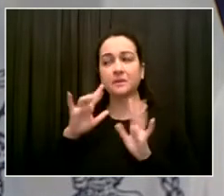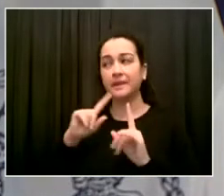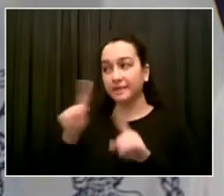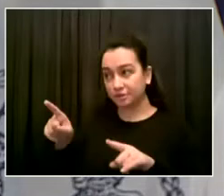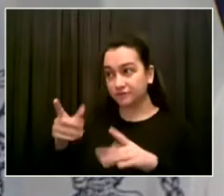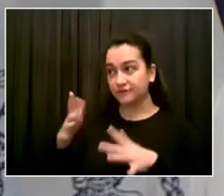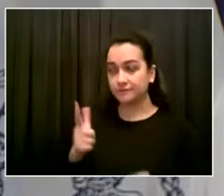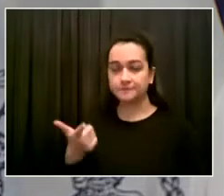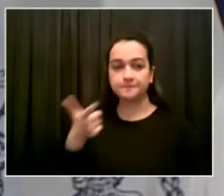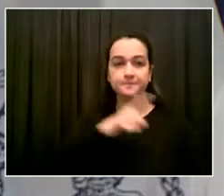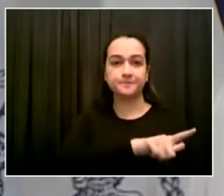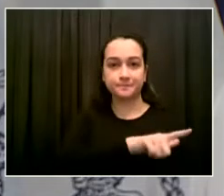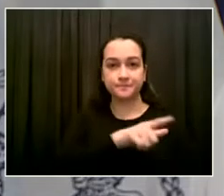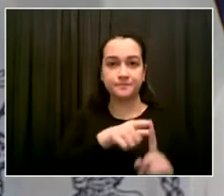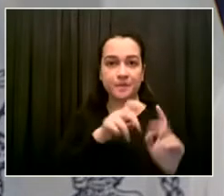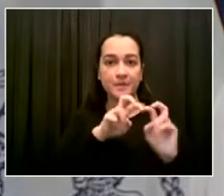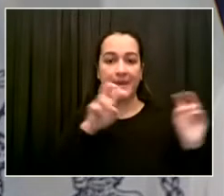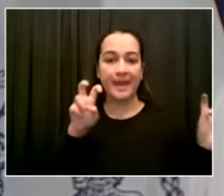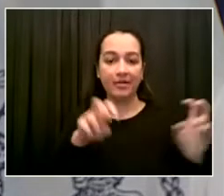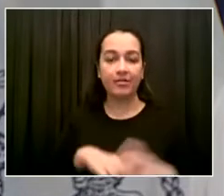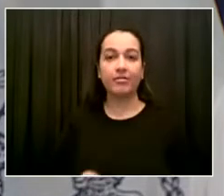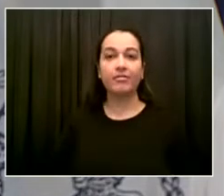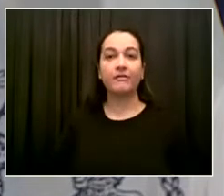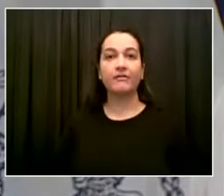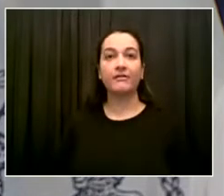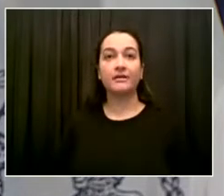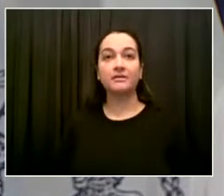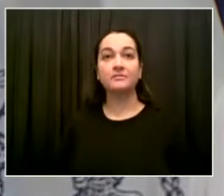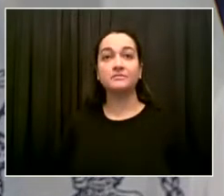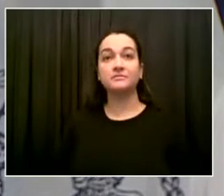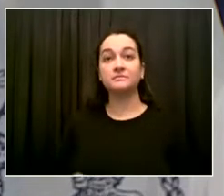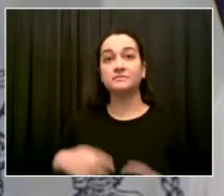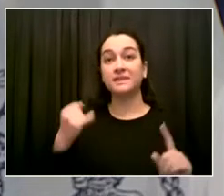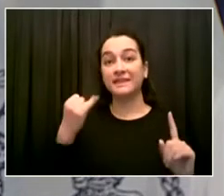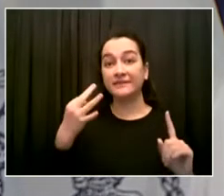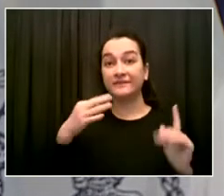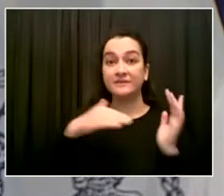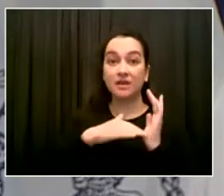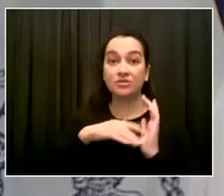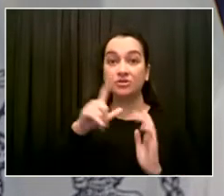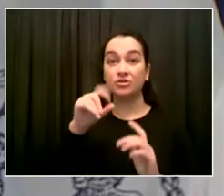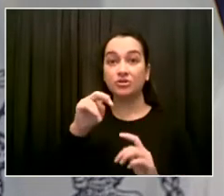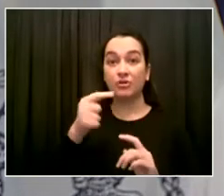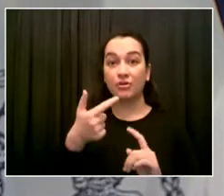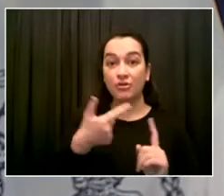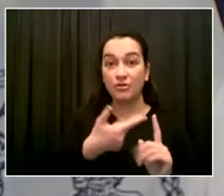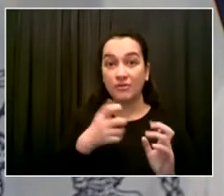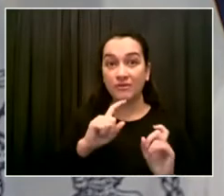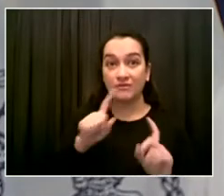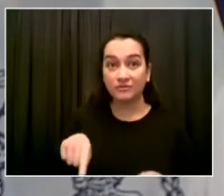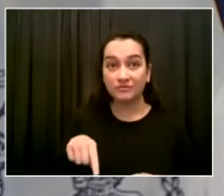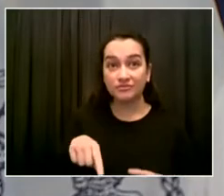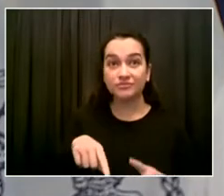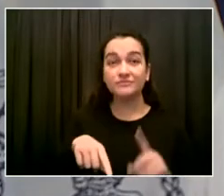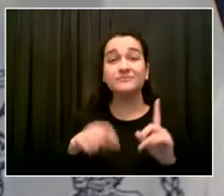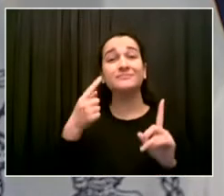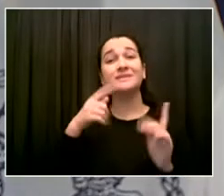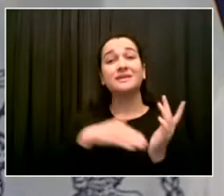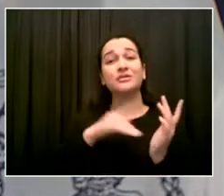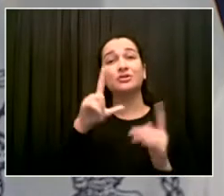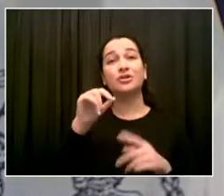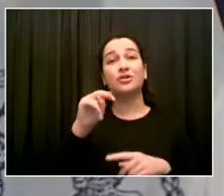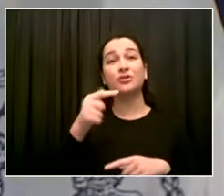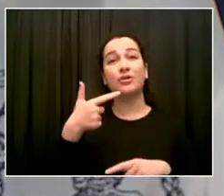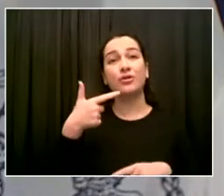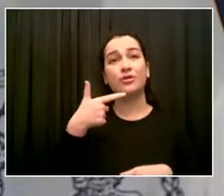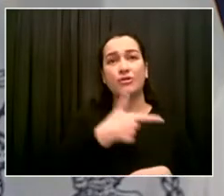and I also will get Dr. Long in this because of the experience that we're seeing in health and hospitals, which is really, really important to your question.